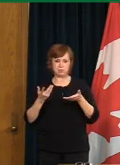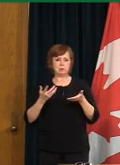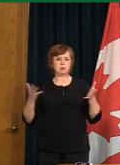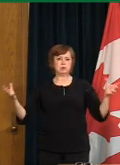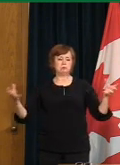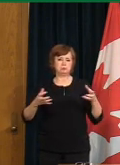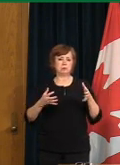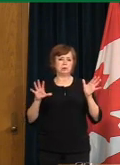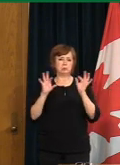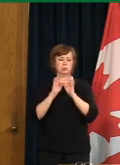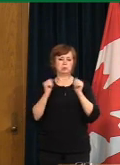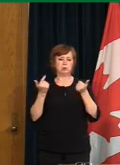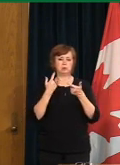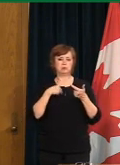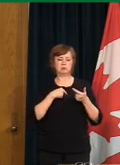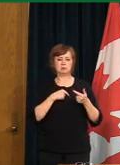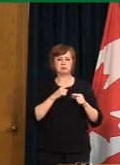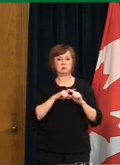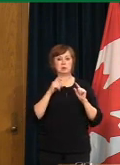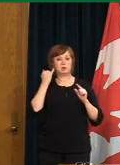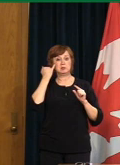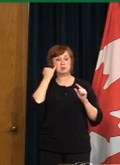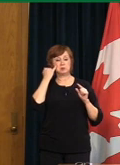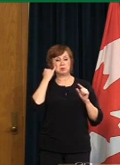the course of the past few weeks